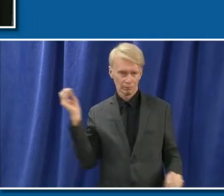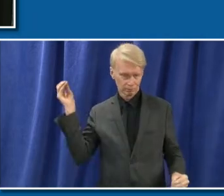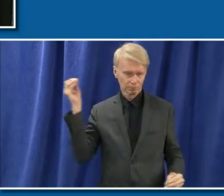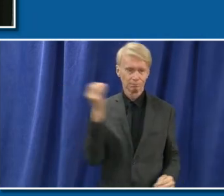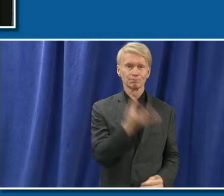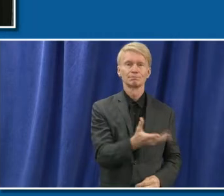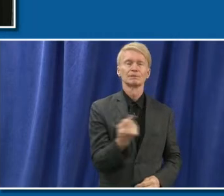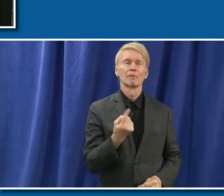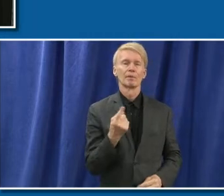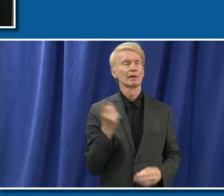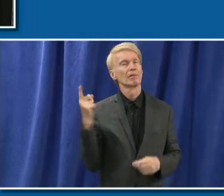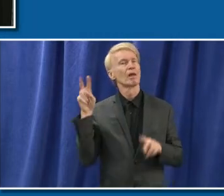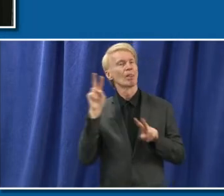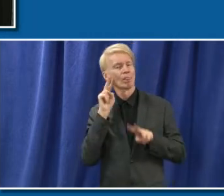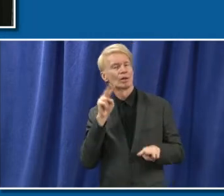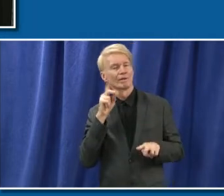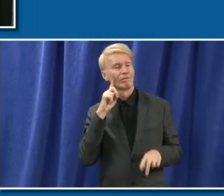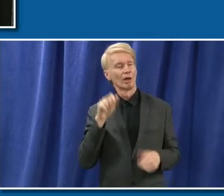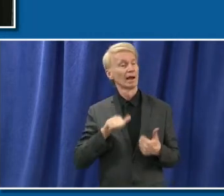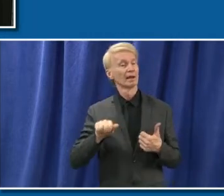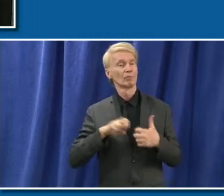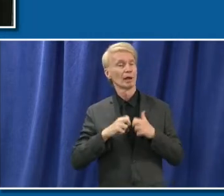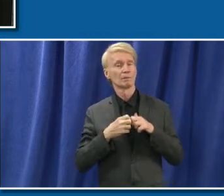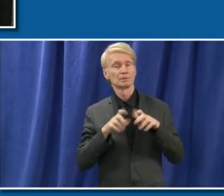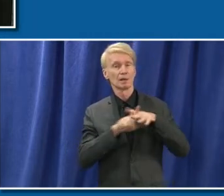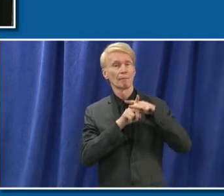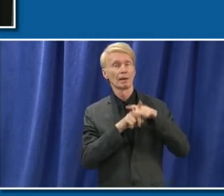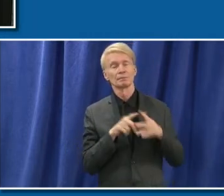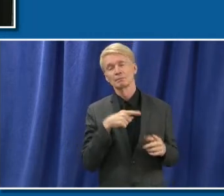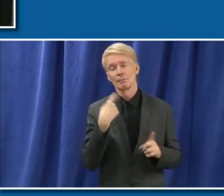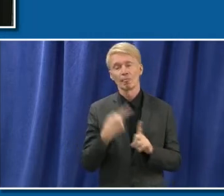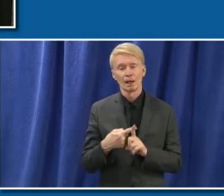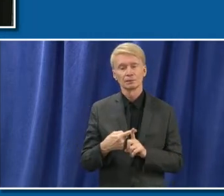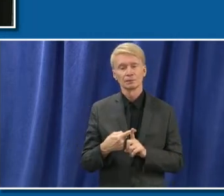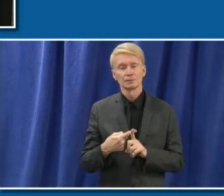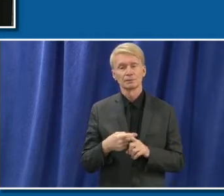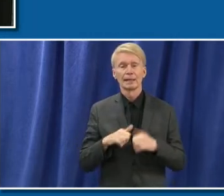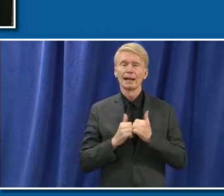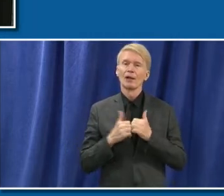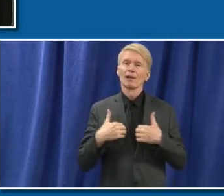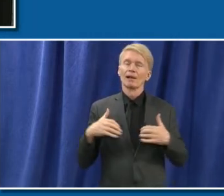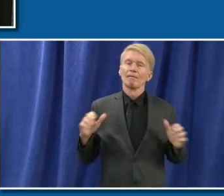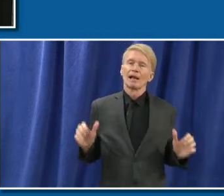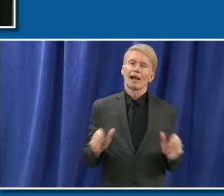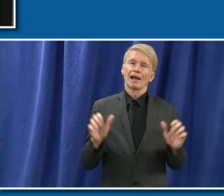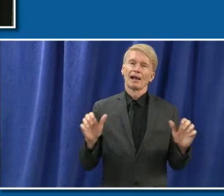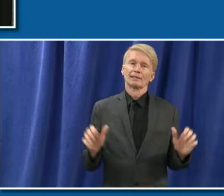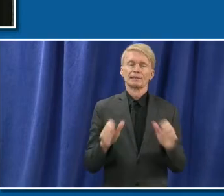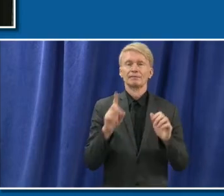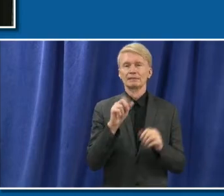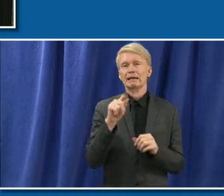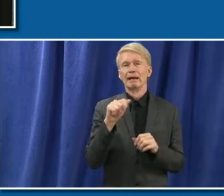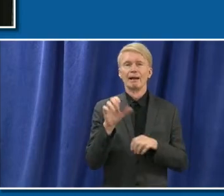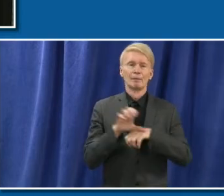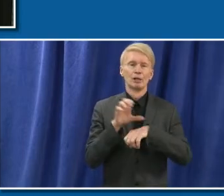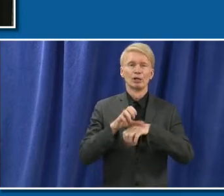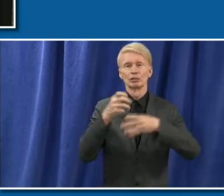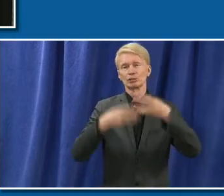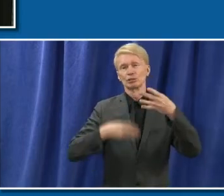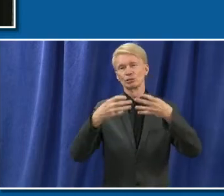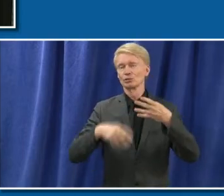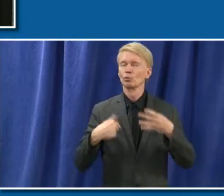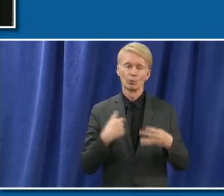otherwise looking for patterns. And then in addition to this, what we call sort of active data collection, there's a lot of behind the scenes work. So we